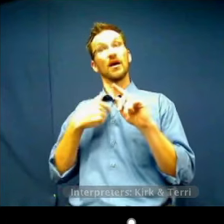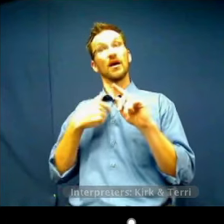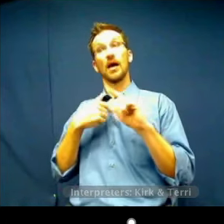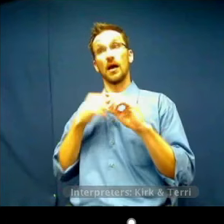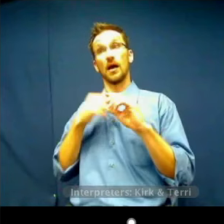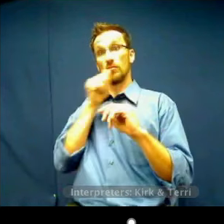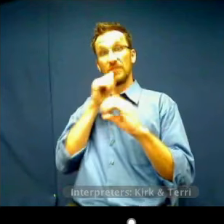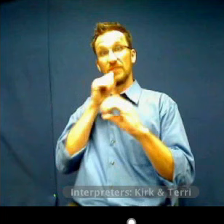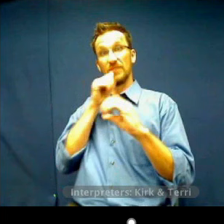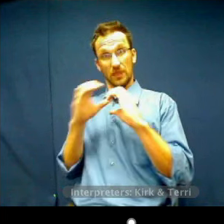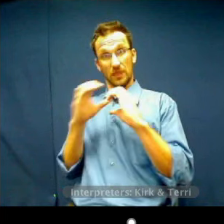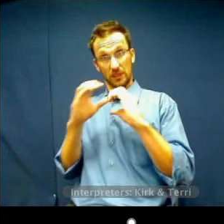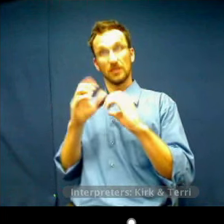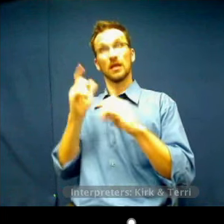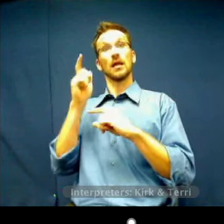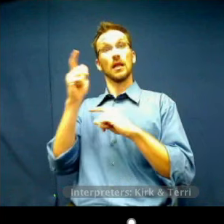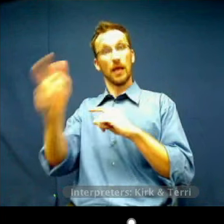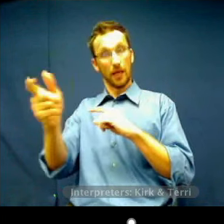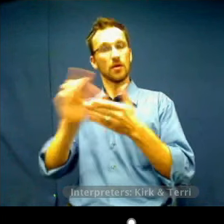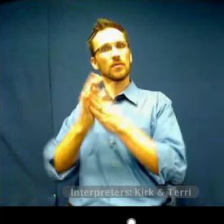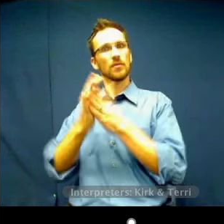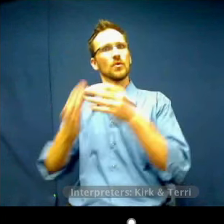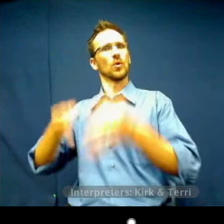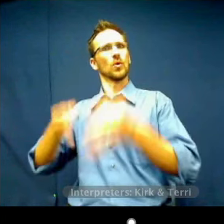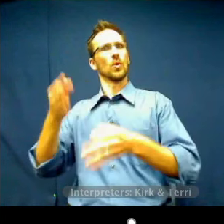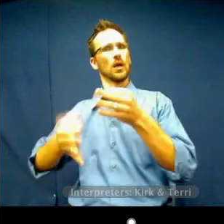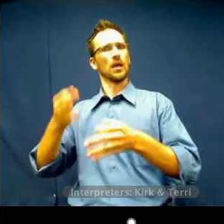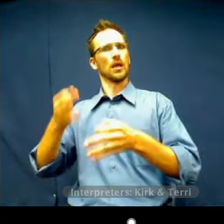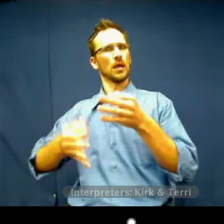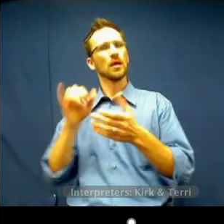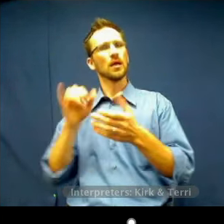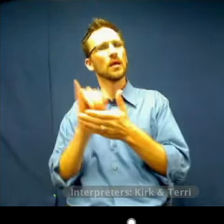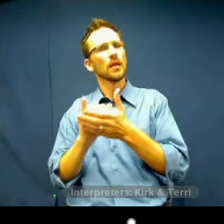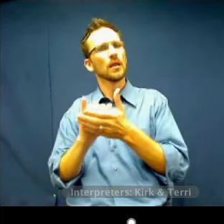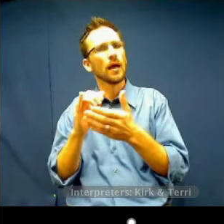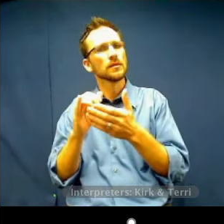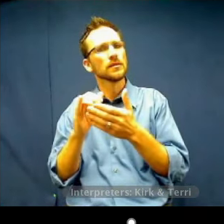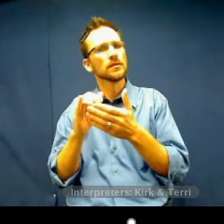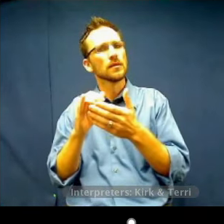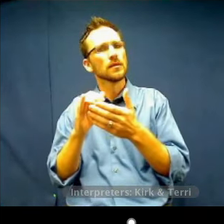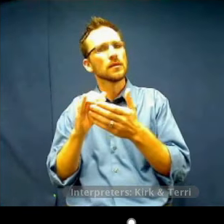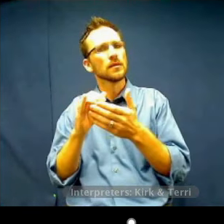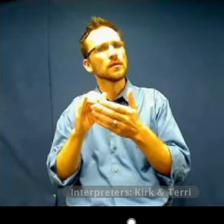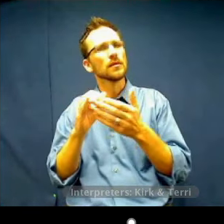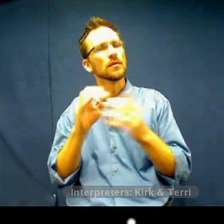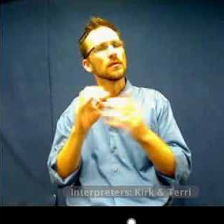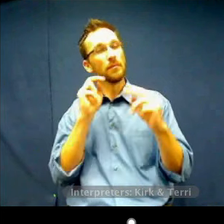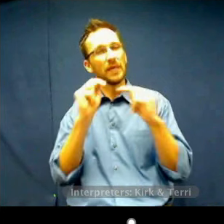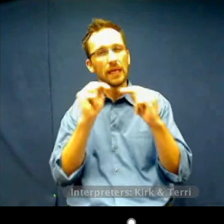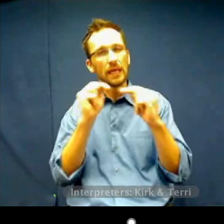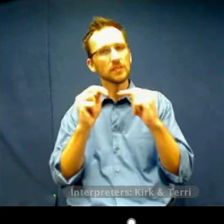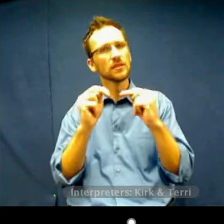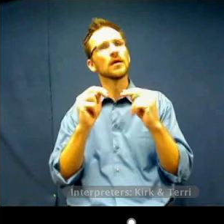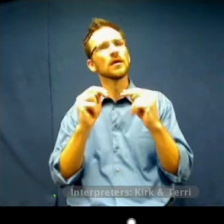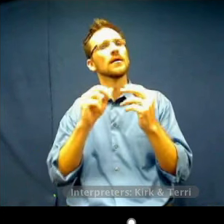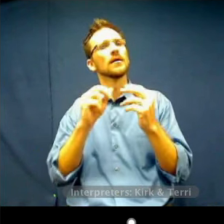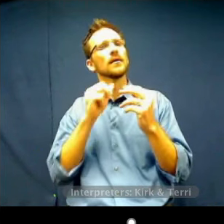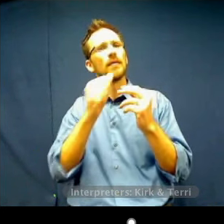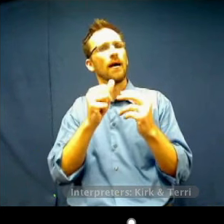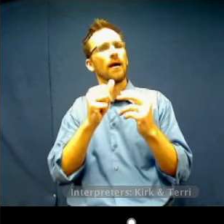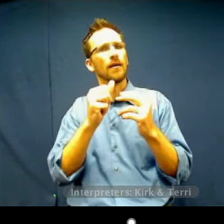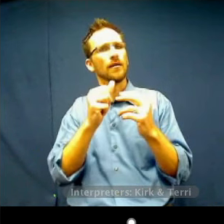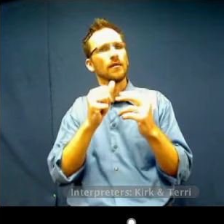hearing, because it's ADR and it's mediation. And plus, if I